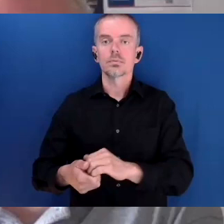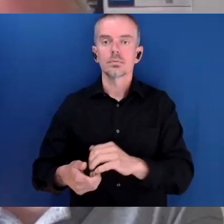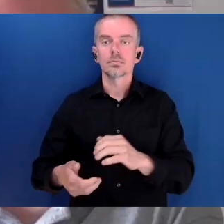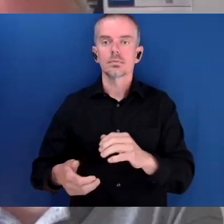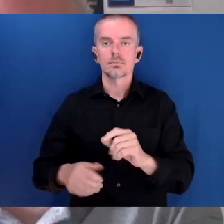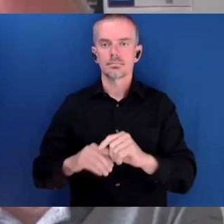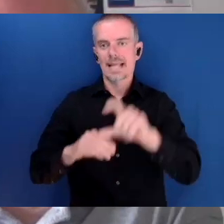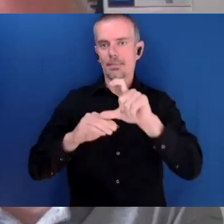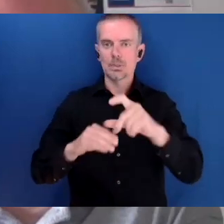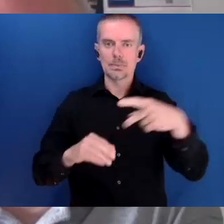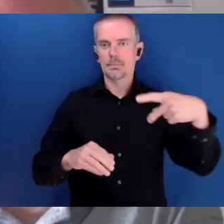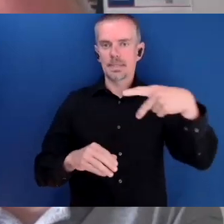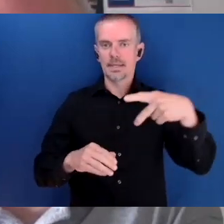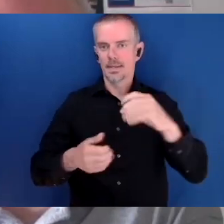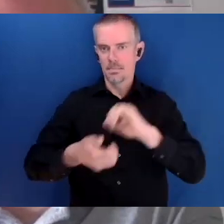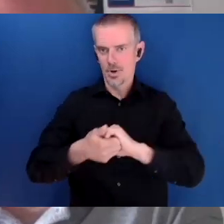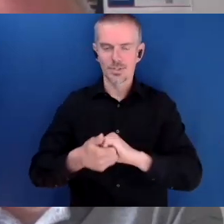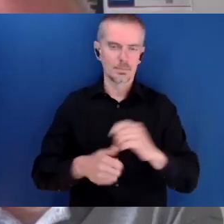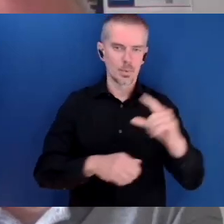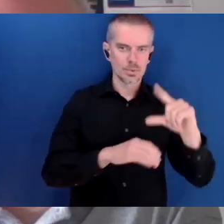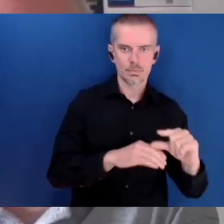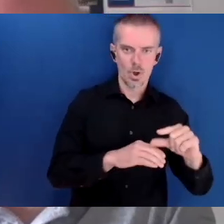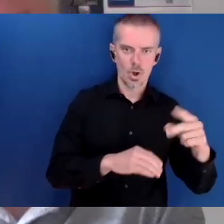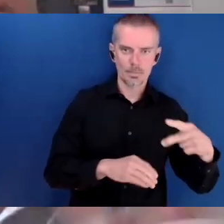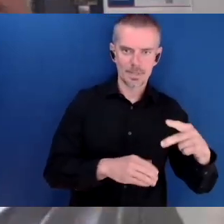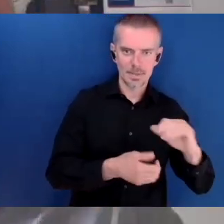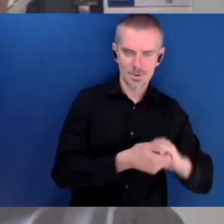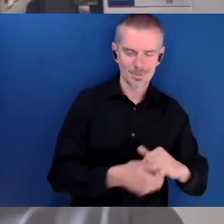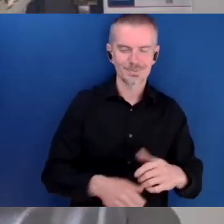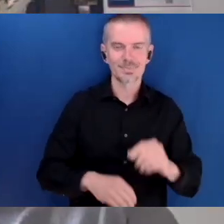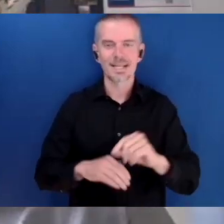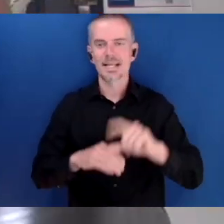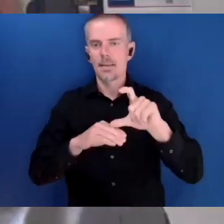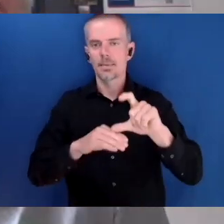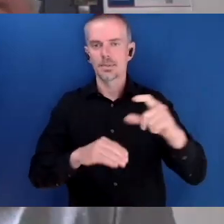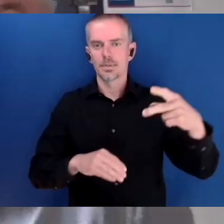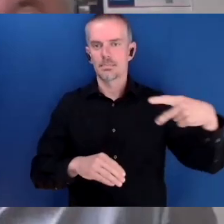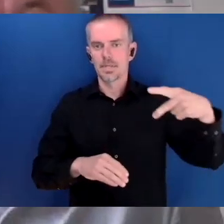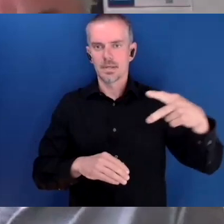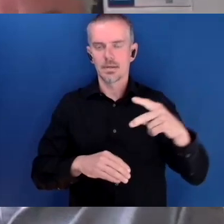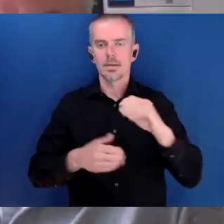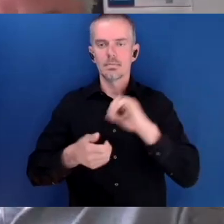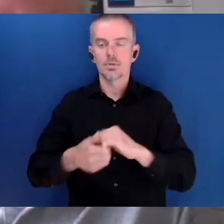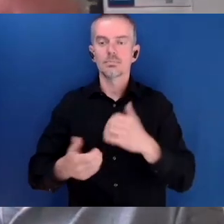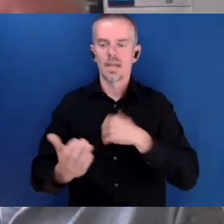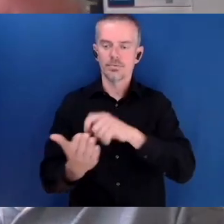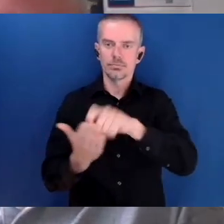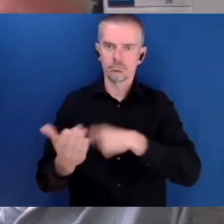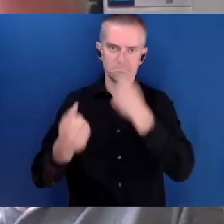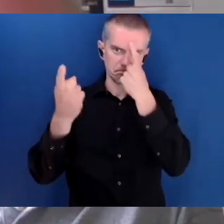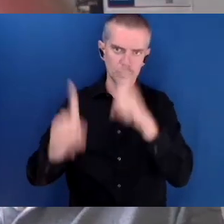P partnerships versus the small P partnerships. The capital P partners have a partnership agreement with the